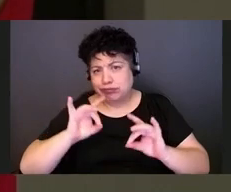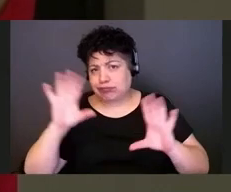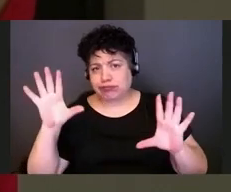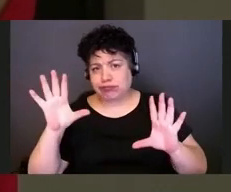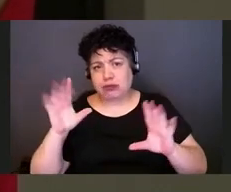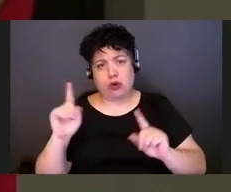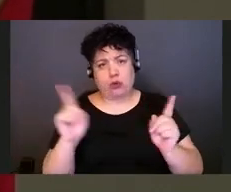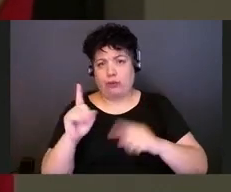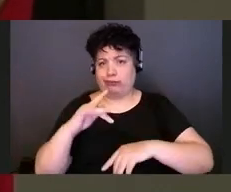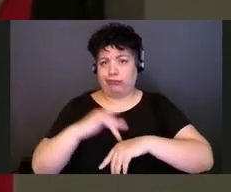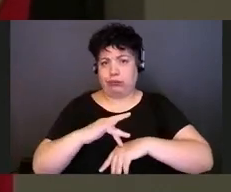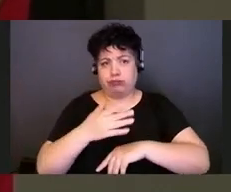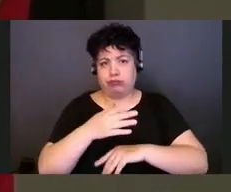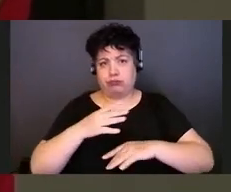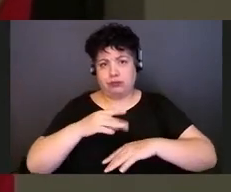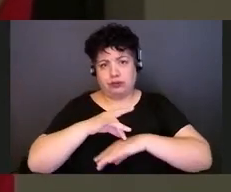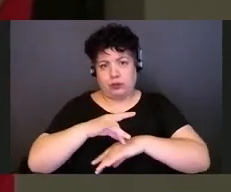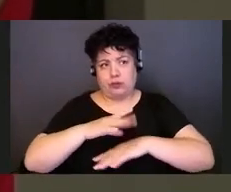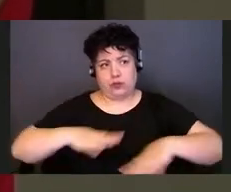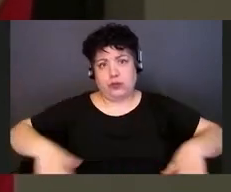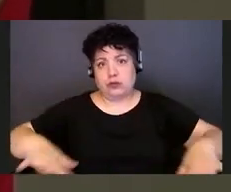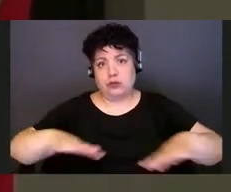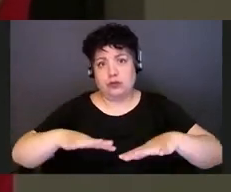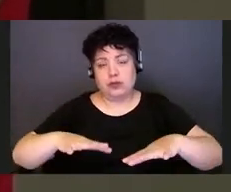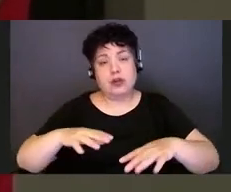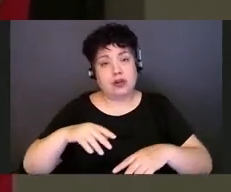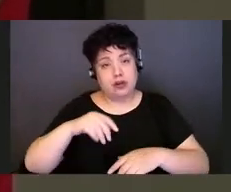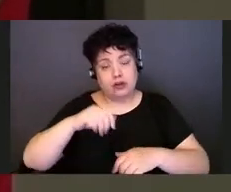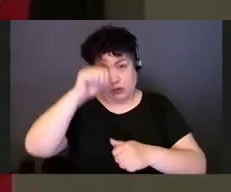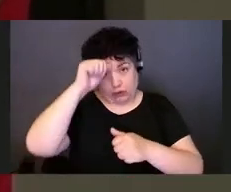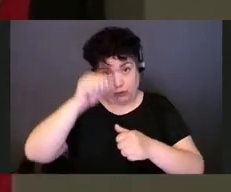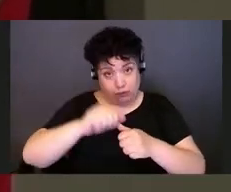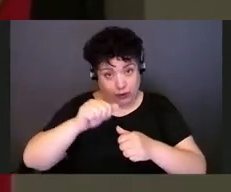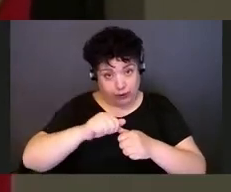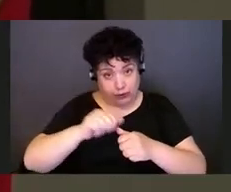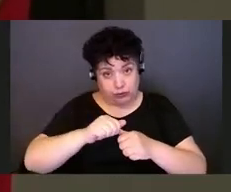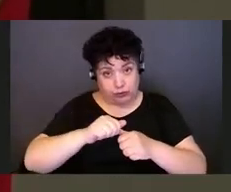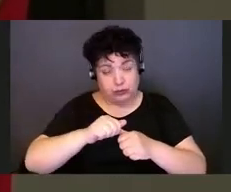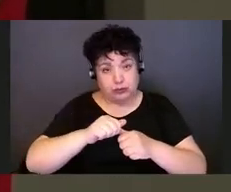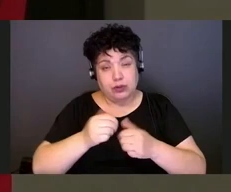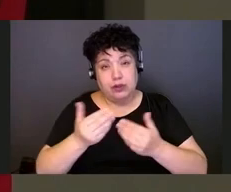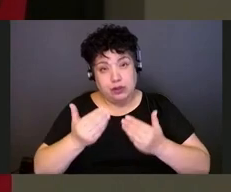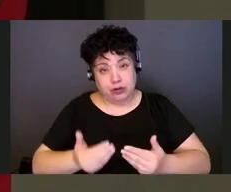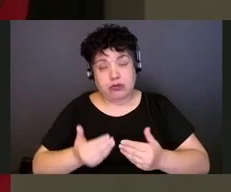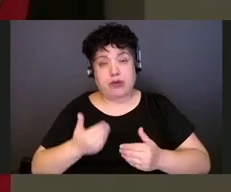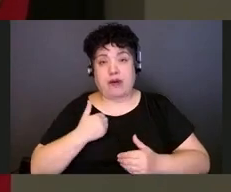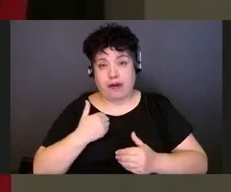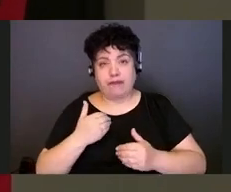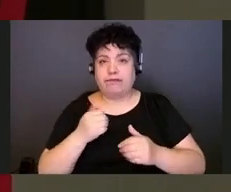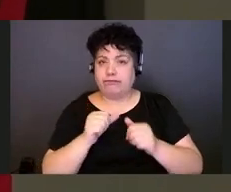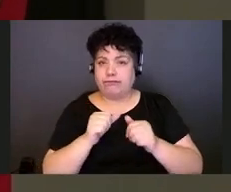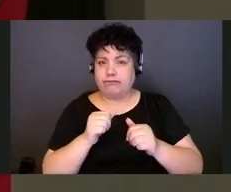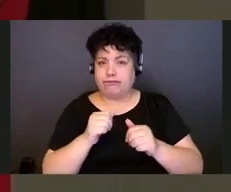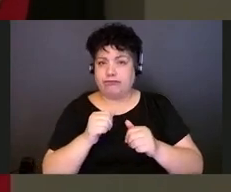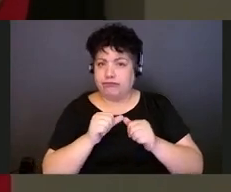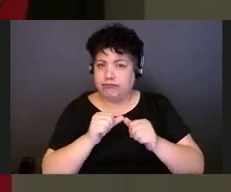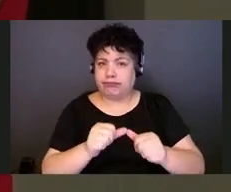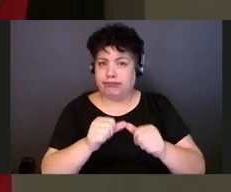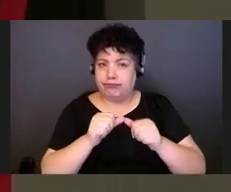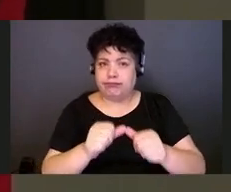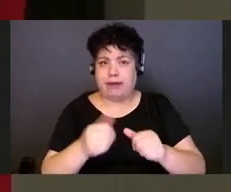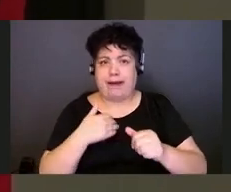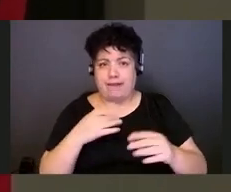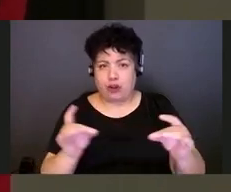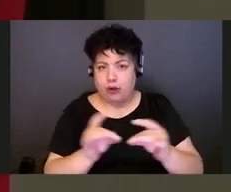are, making note of and reminding ourselves of the ongoing conflicts and contradictions of this